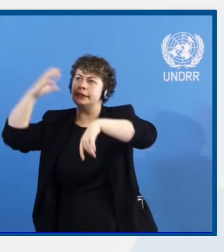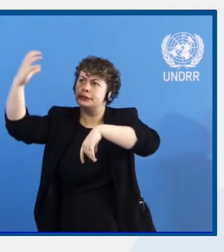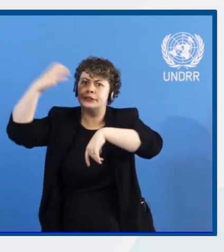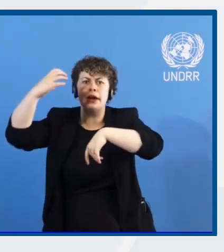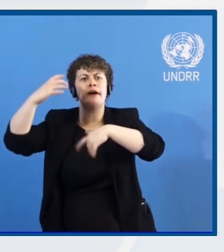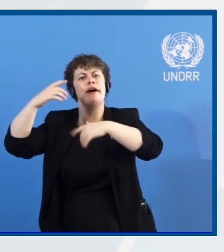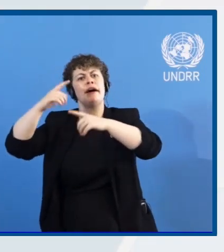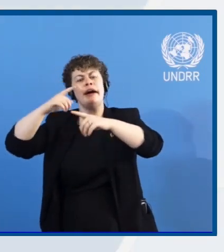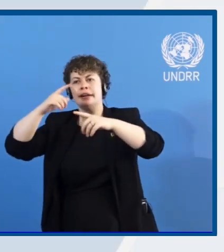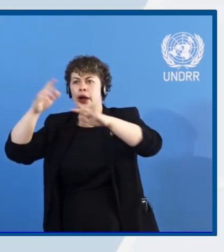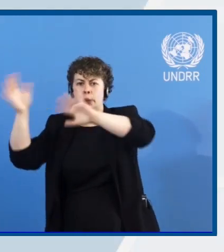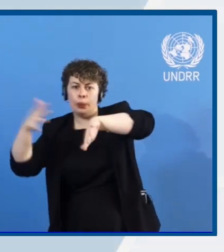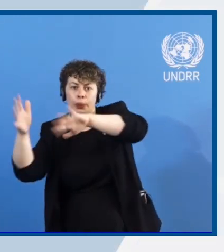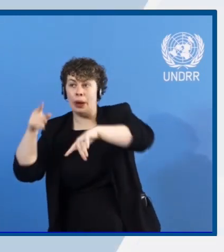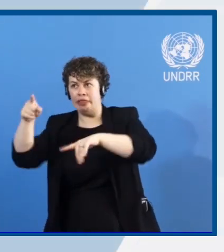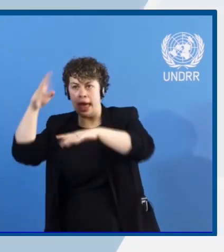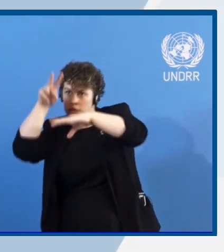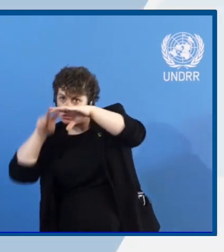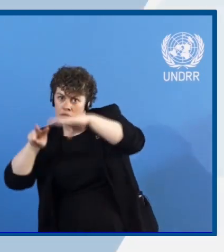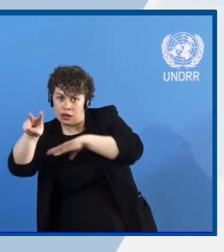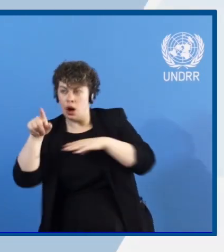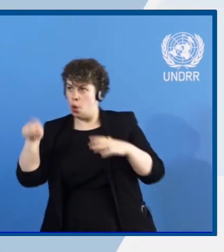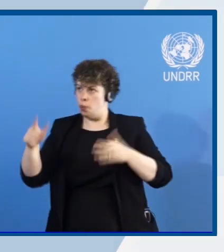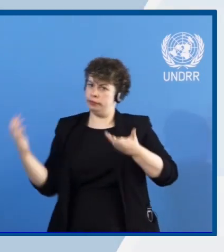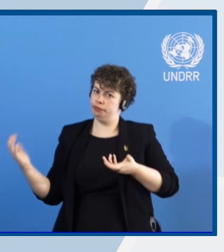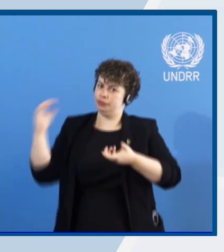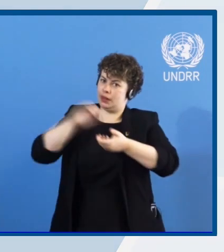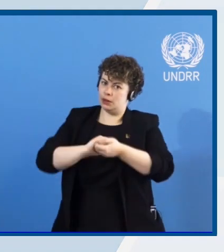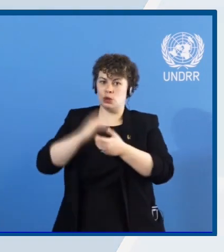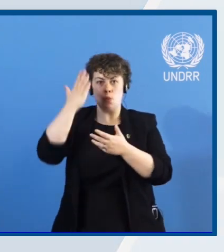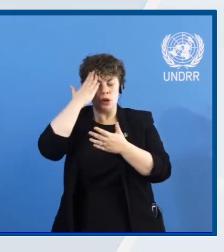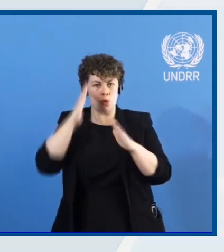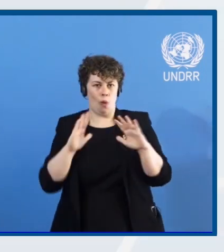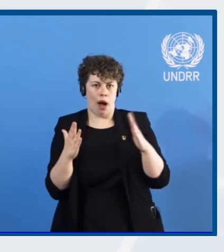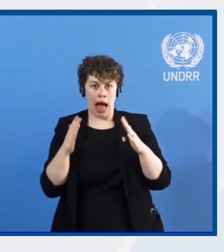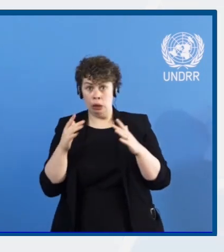climate change adaptation. I conclude there. Thank you.